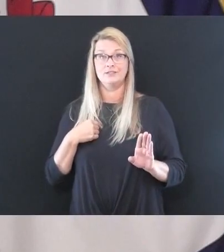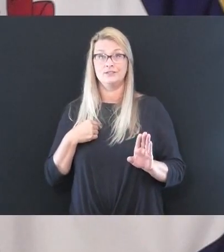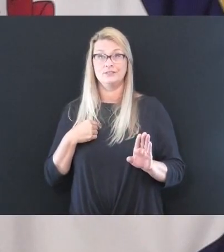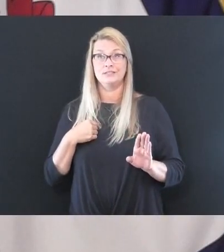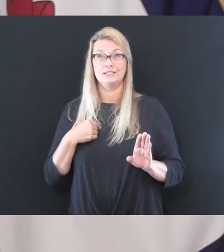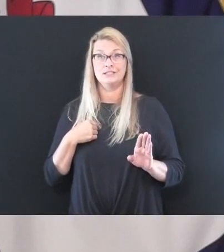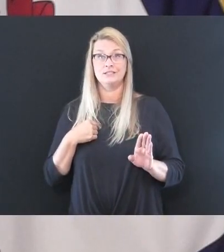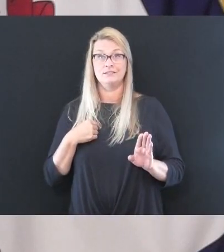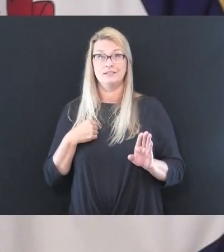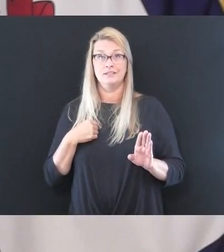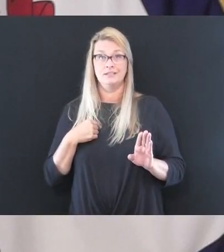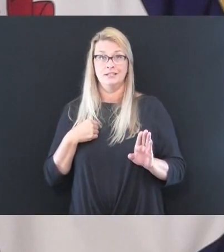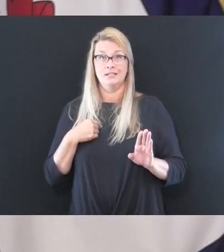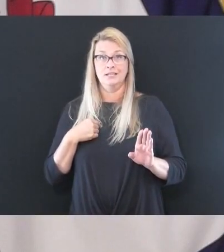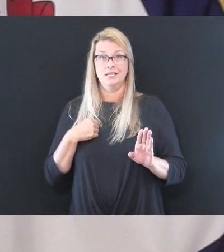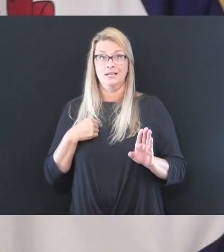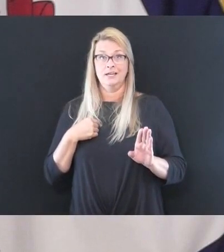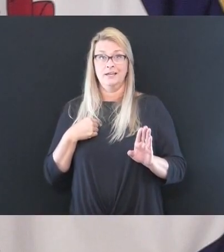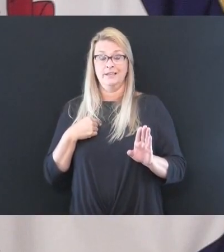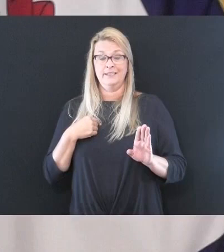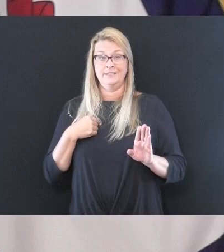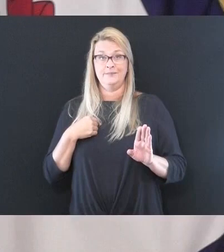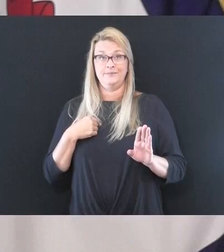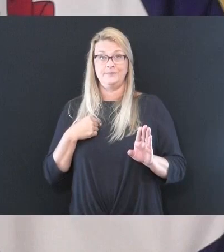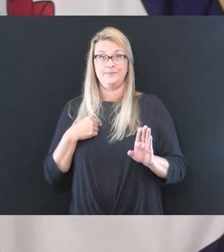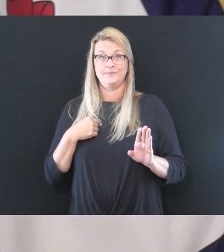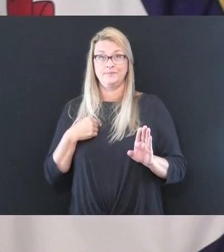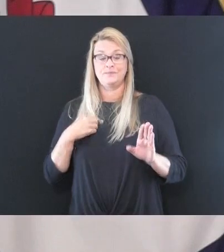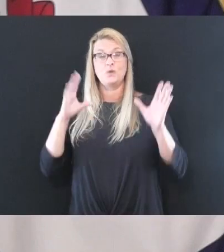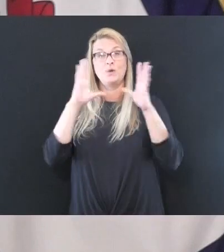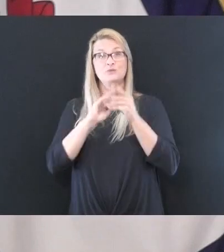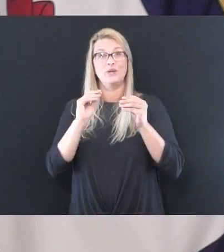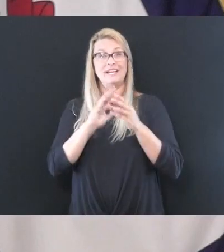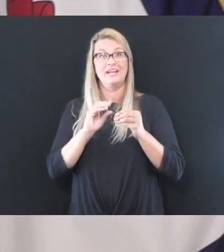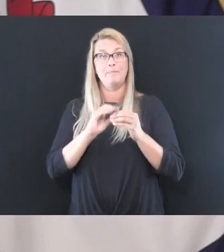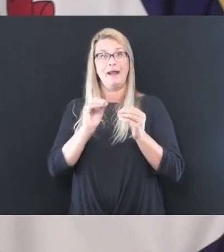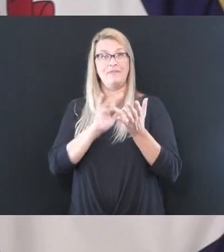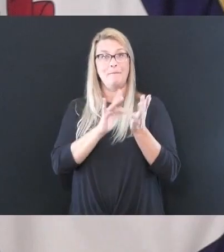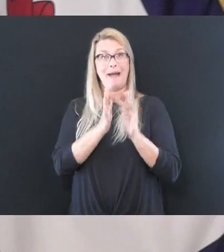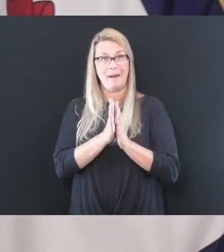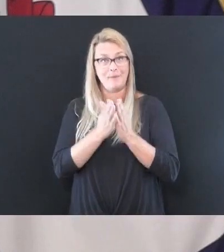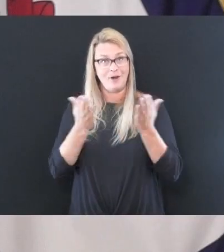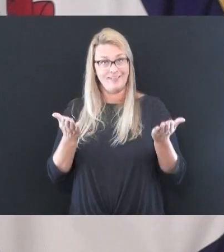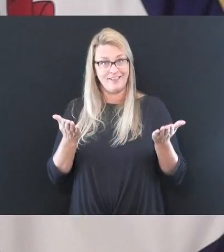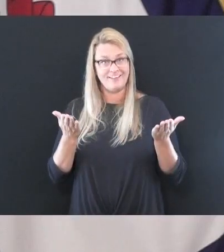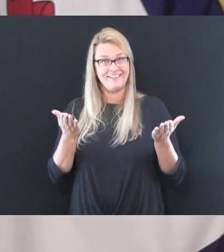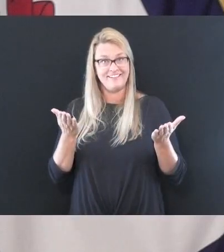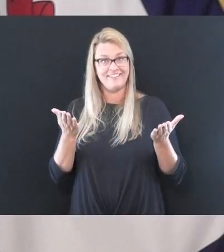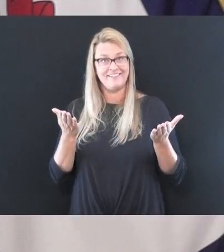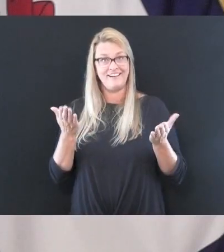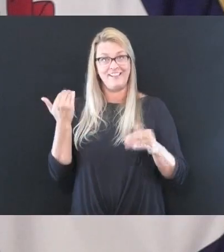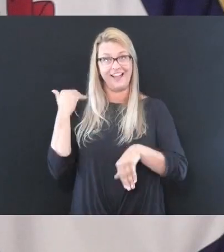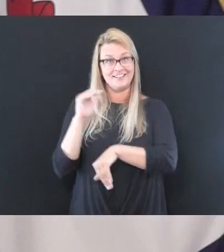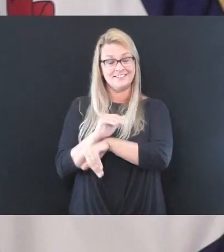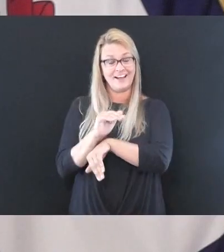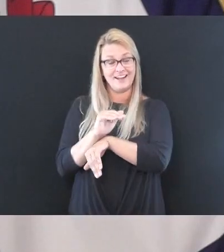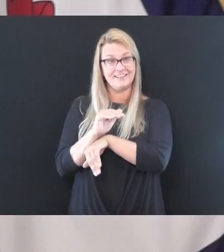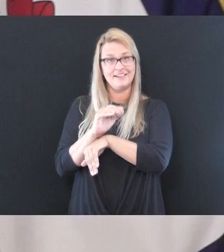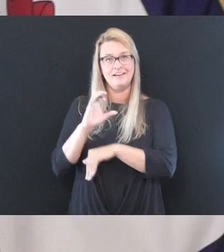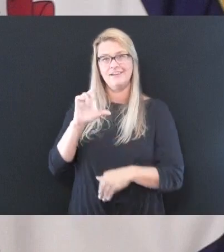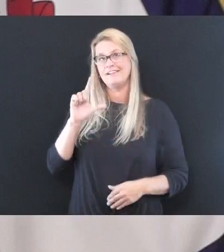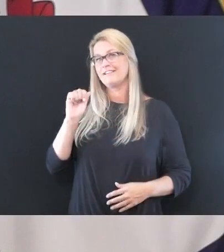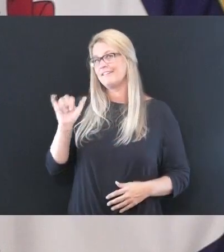telling you about the parts of the Bible that I read last night, Clay said,